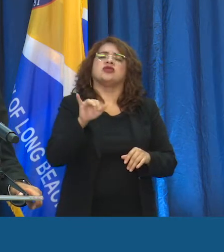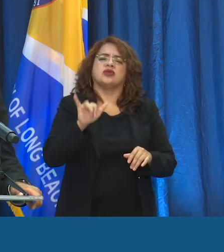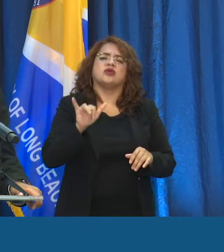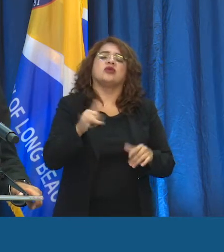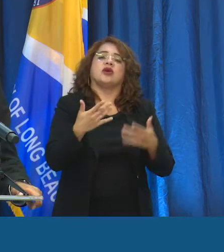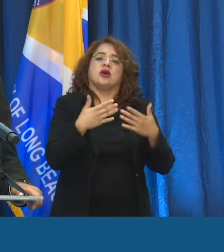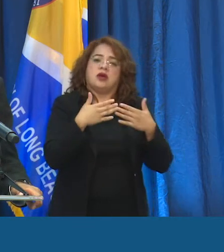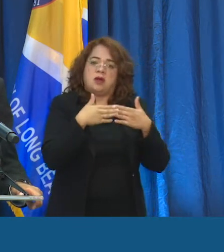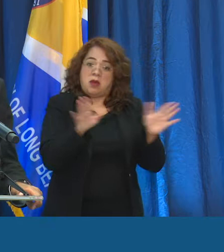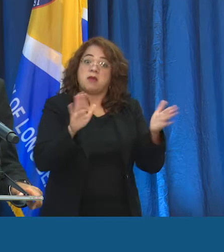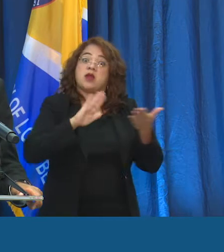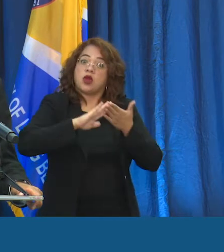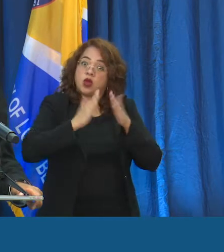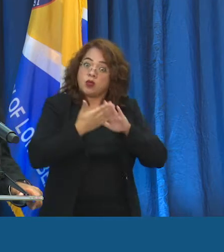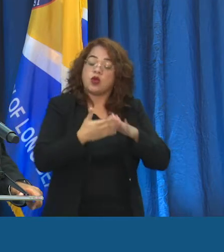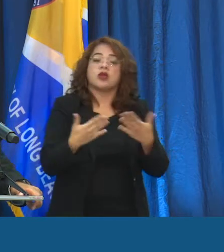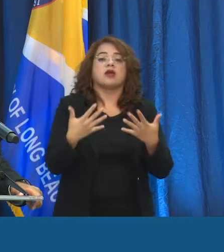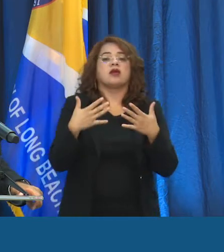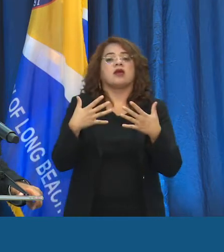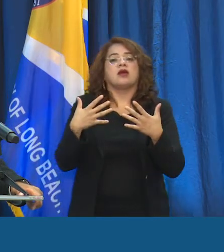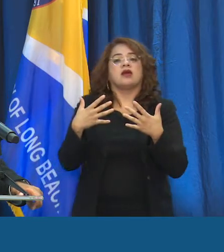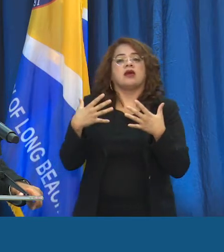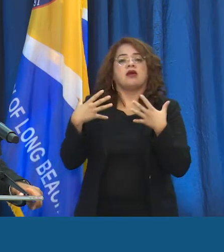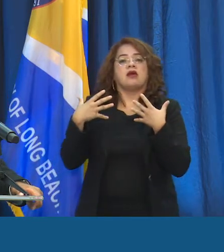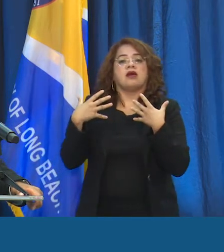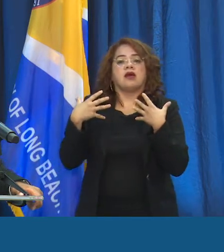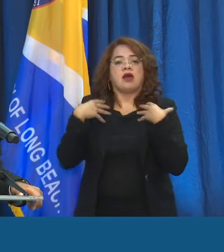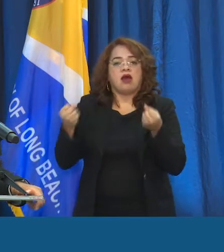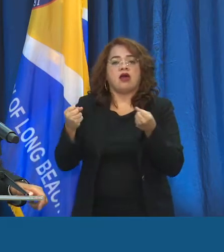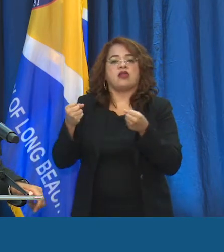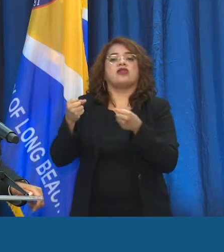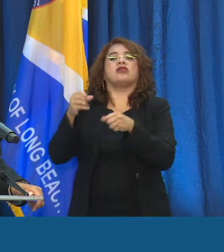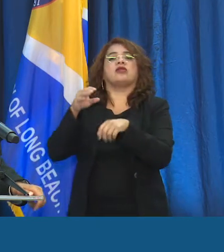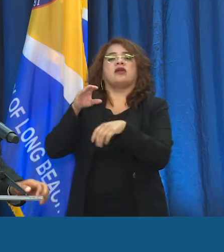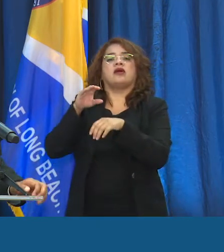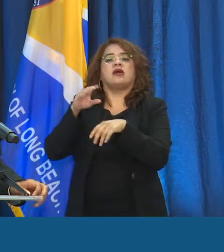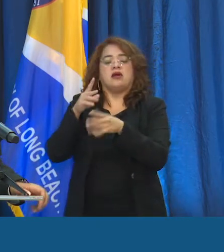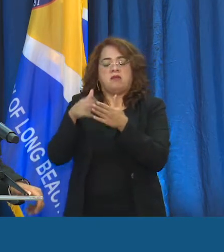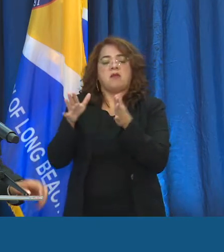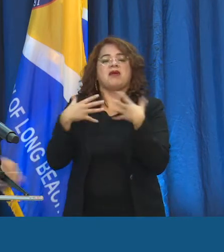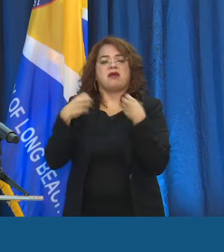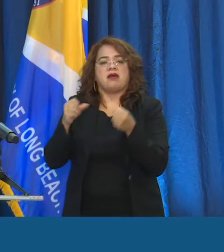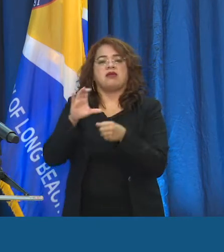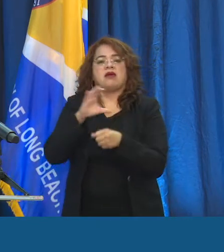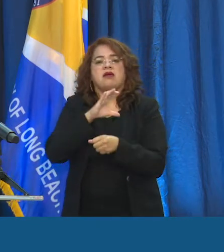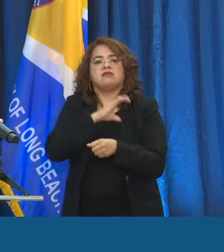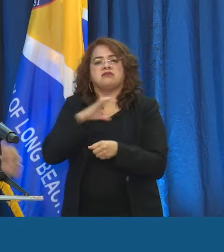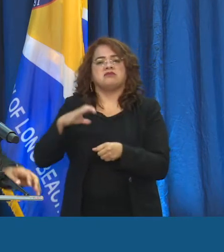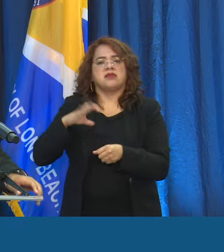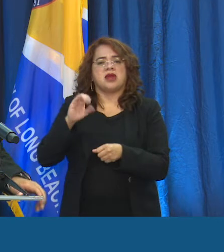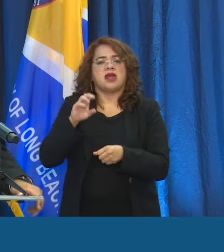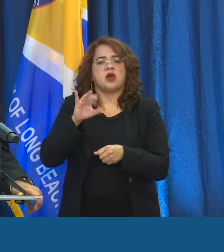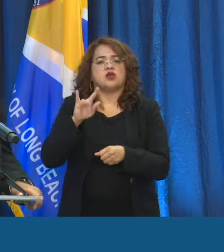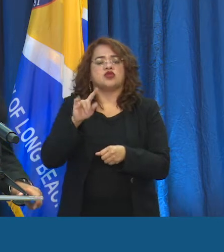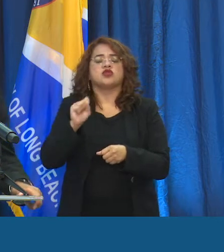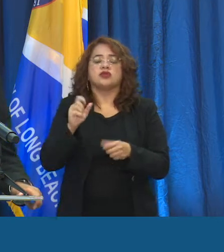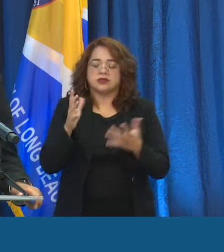to help address some of that work. So what does a COVID-19 economy look like in the